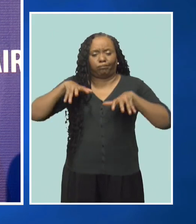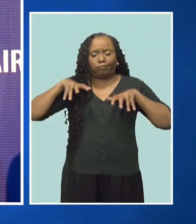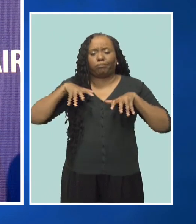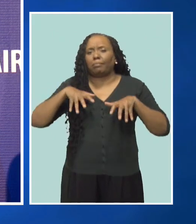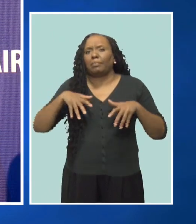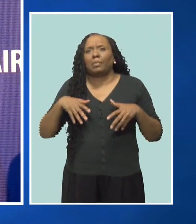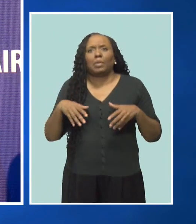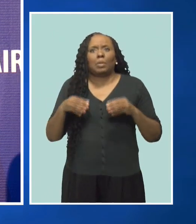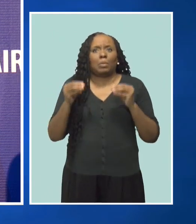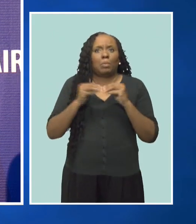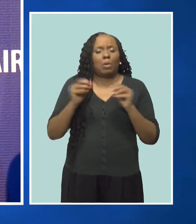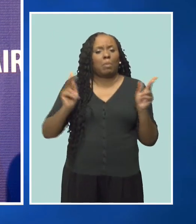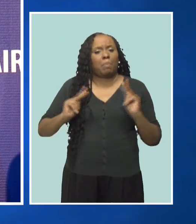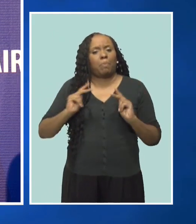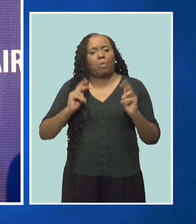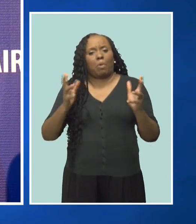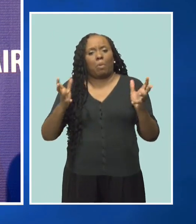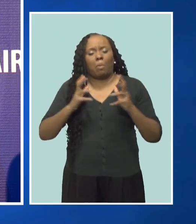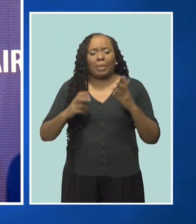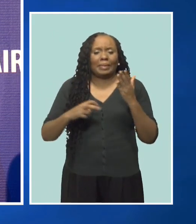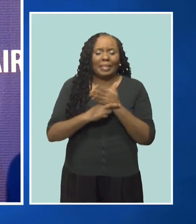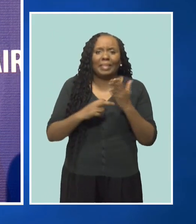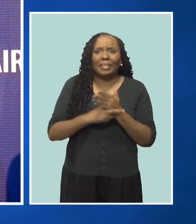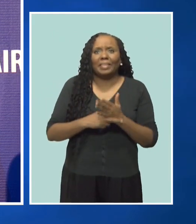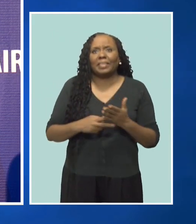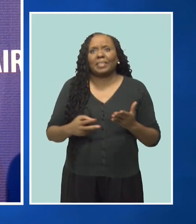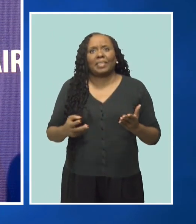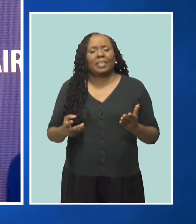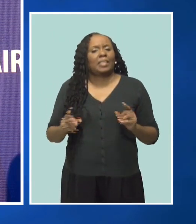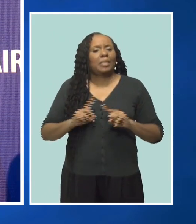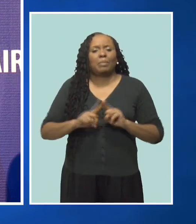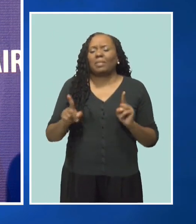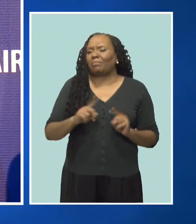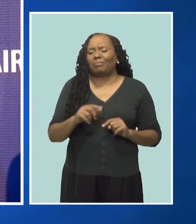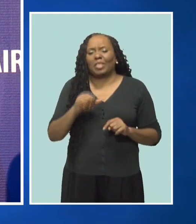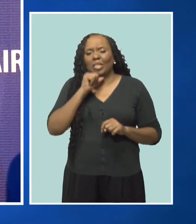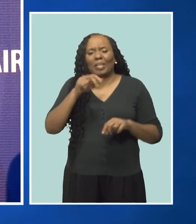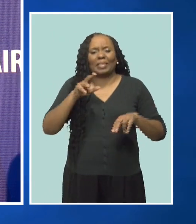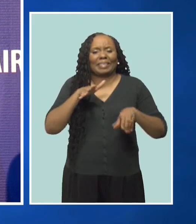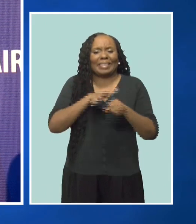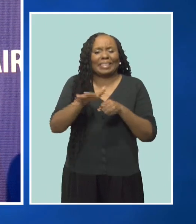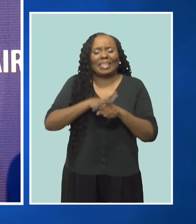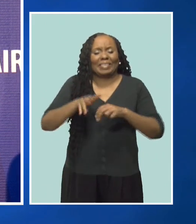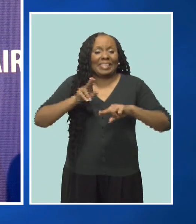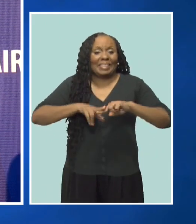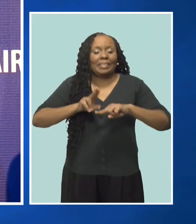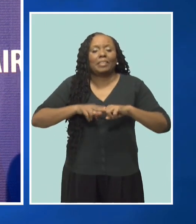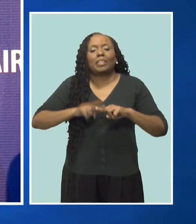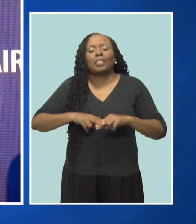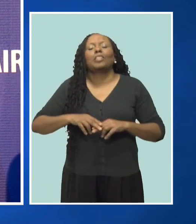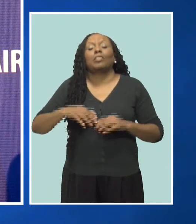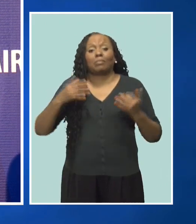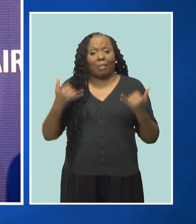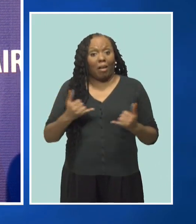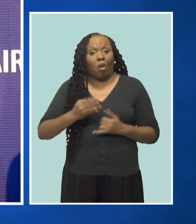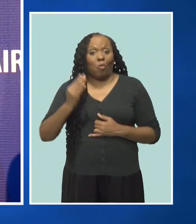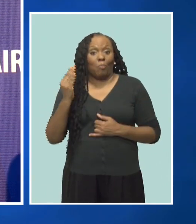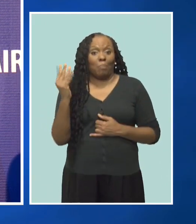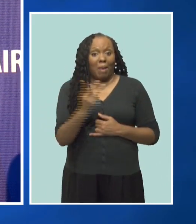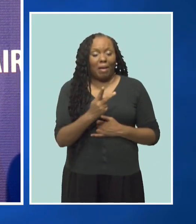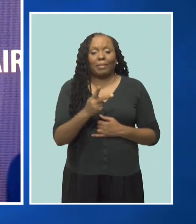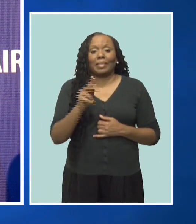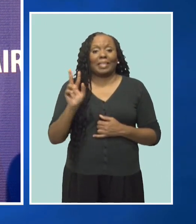for tickets than we were able to supply because of the capacity of Usain Bolt. So we've gone back to Kensington as being the